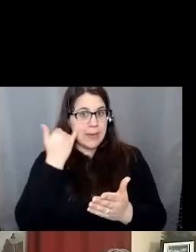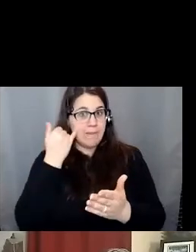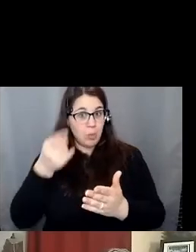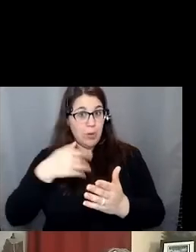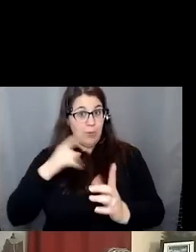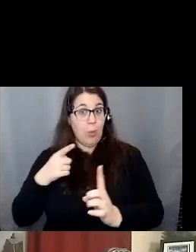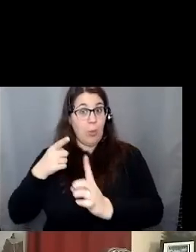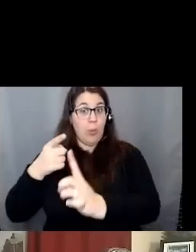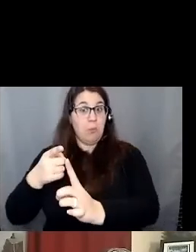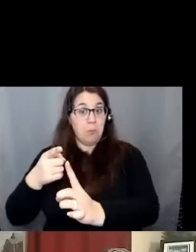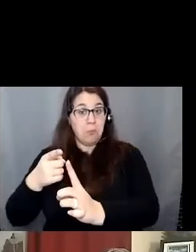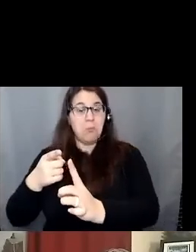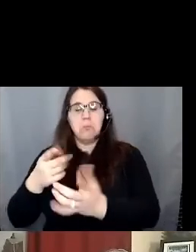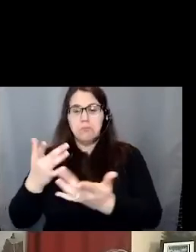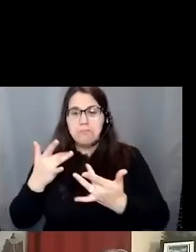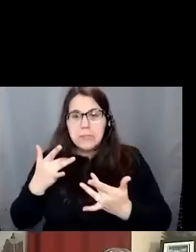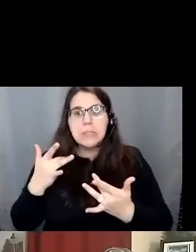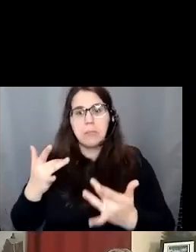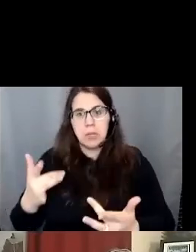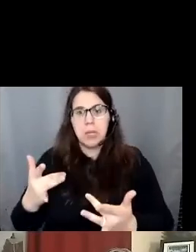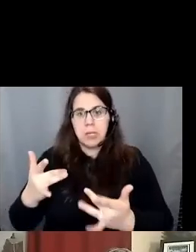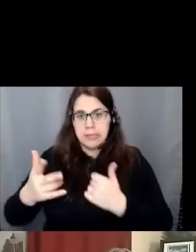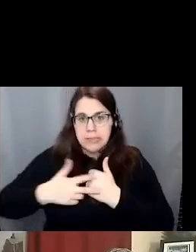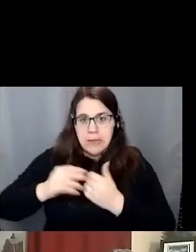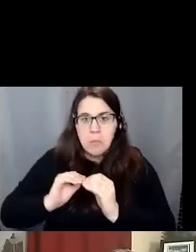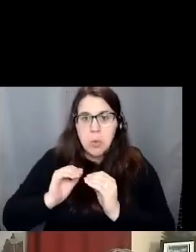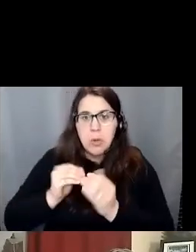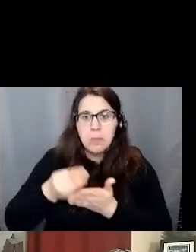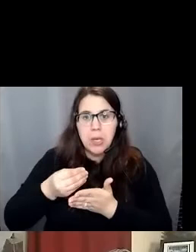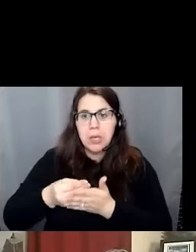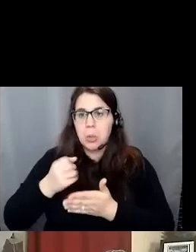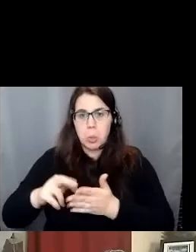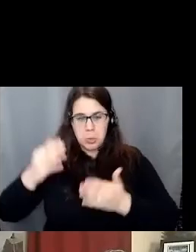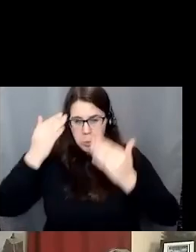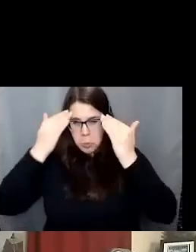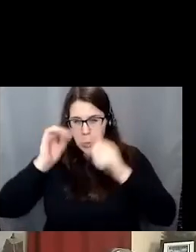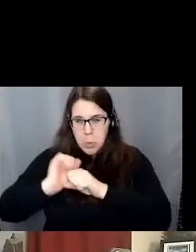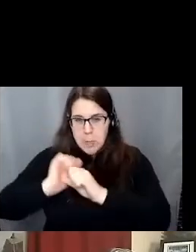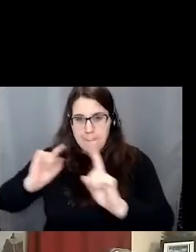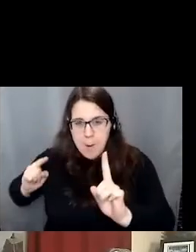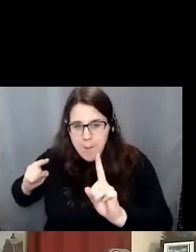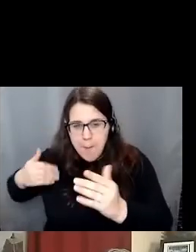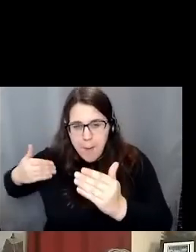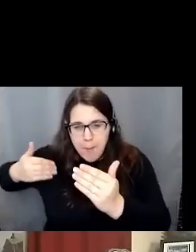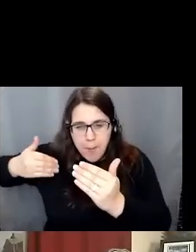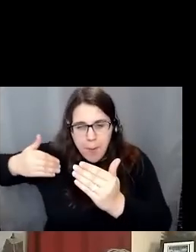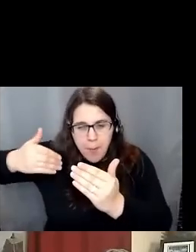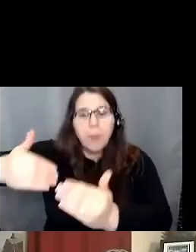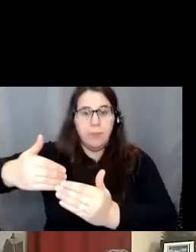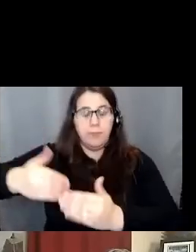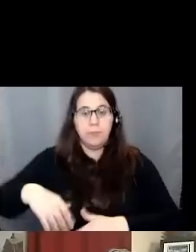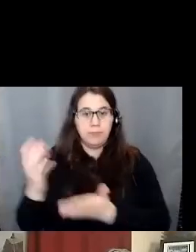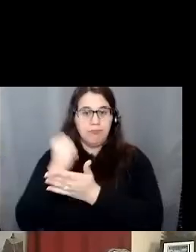more likely to, save more or be conscious of working towards that goal. And so in as far as that tool could